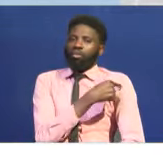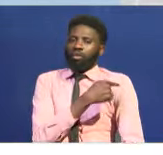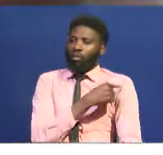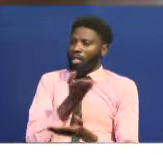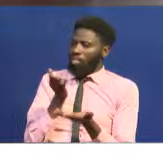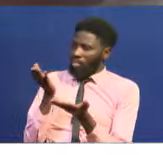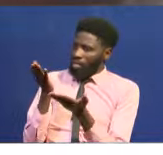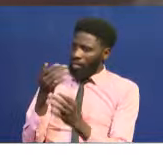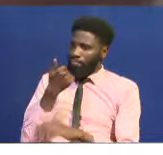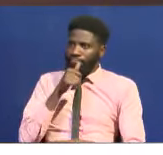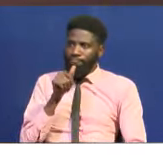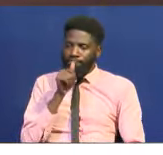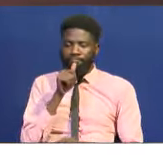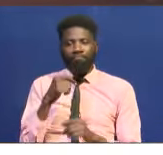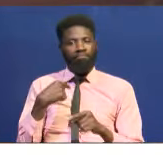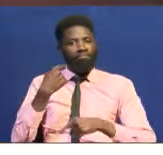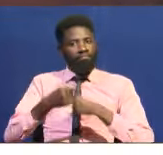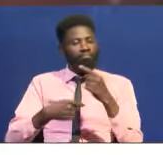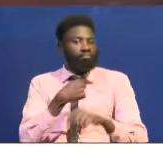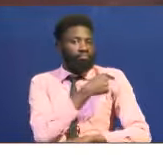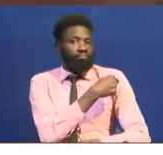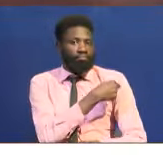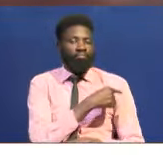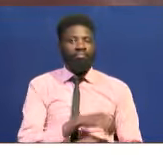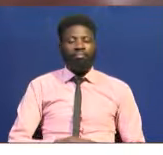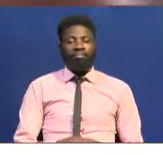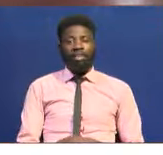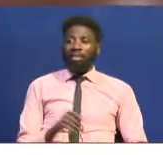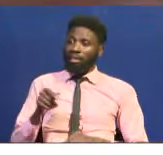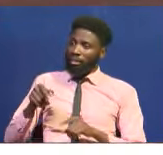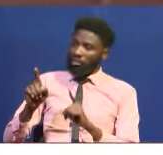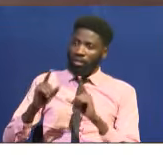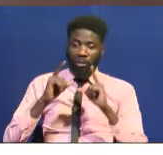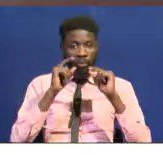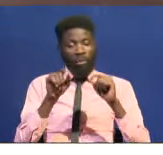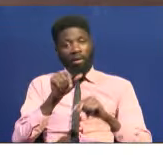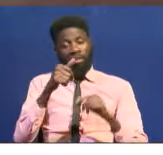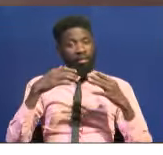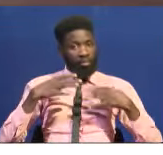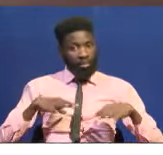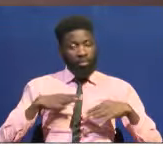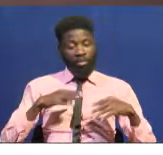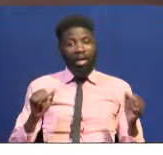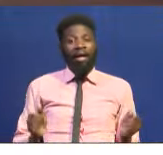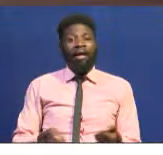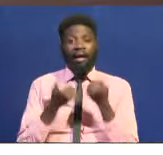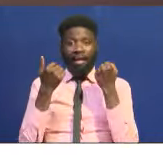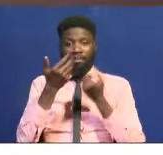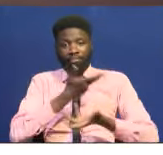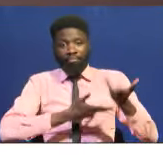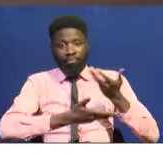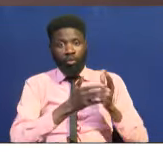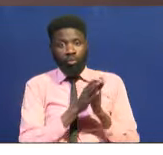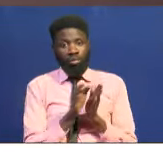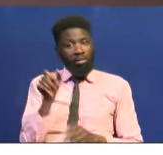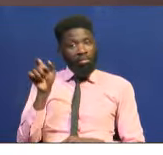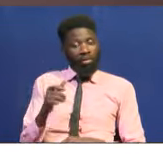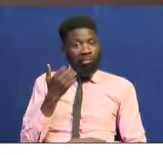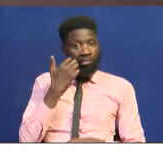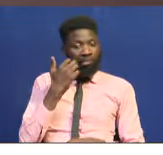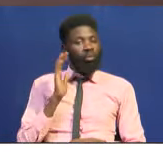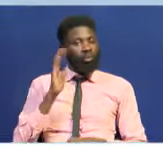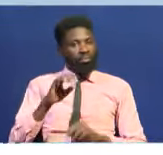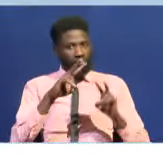facility. Dr. Amoth noted that others who may have come into contact with the patient will be traced to evade the spread